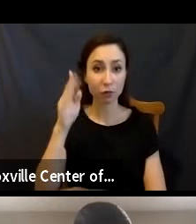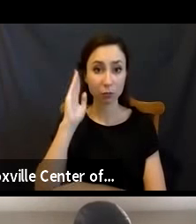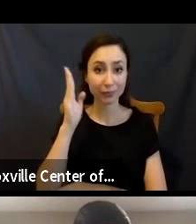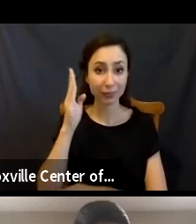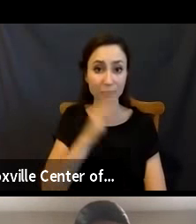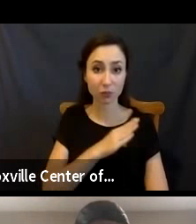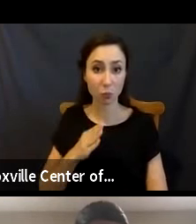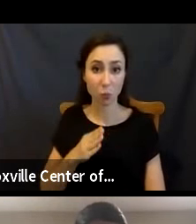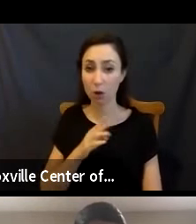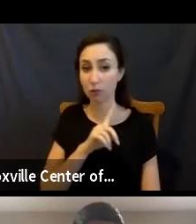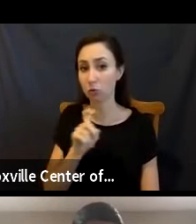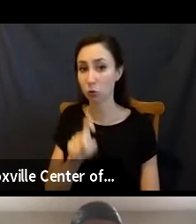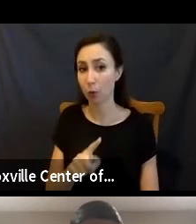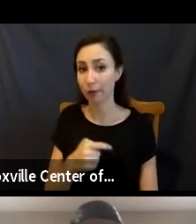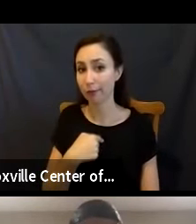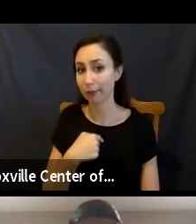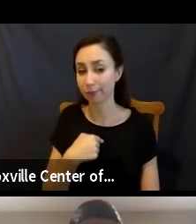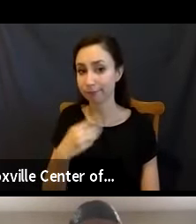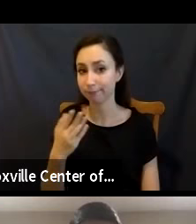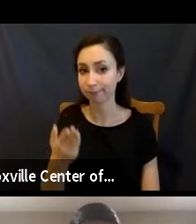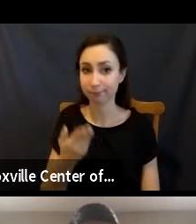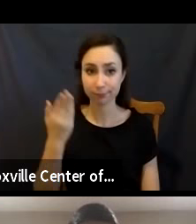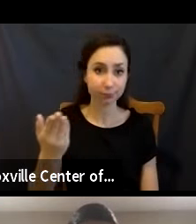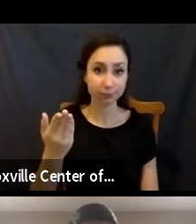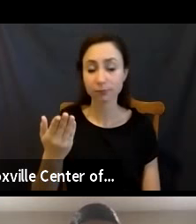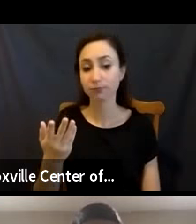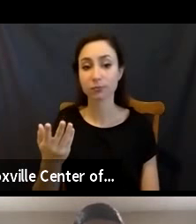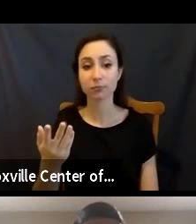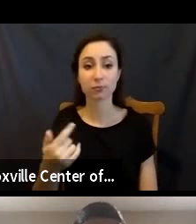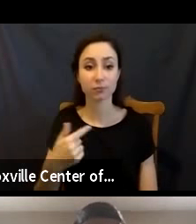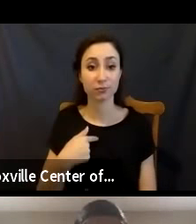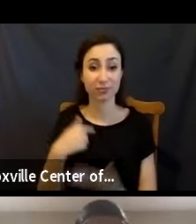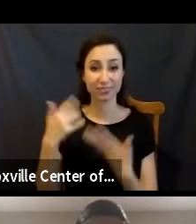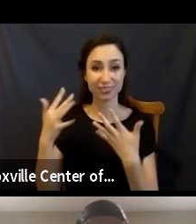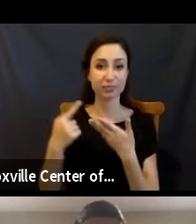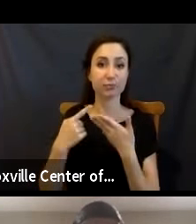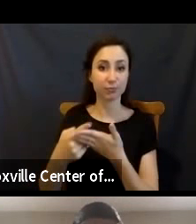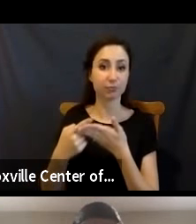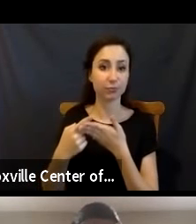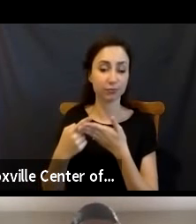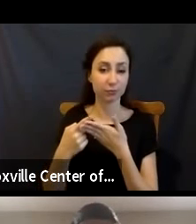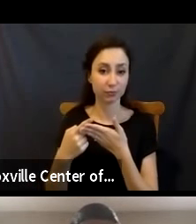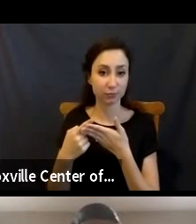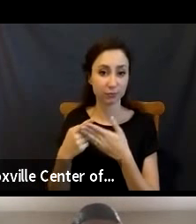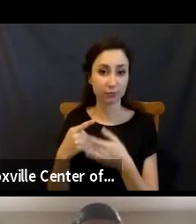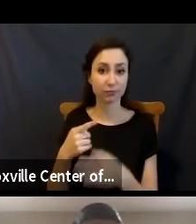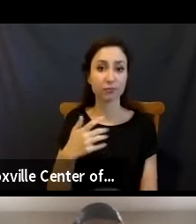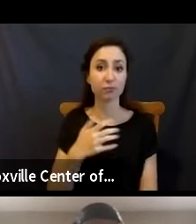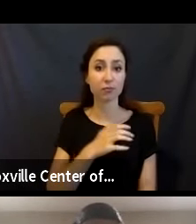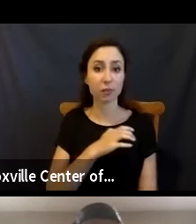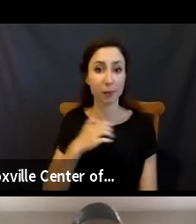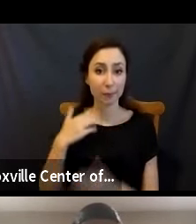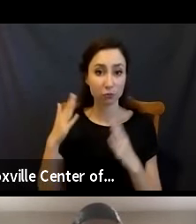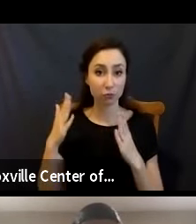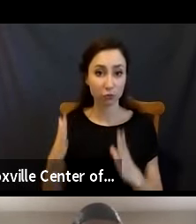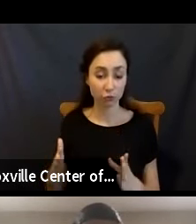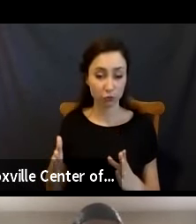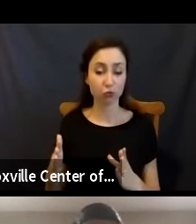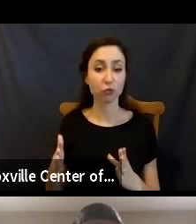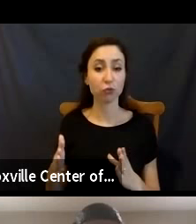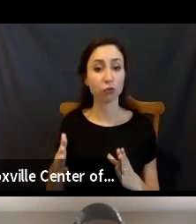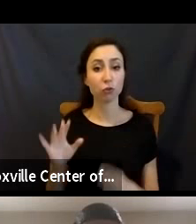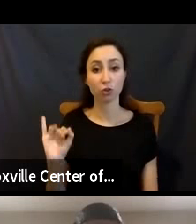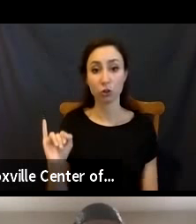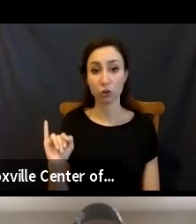question I brought up. I did talk to Commissioner Jay,